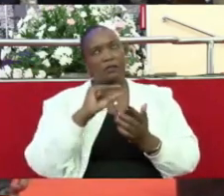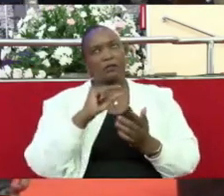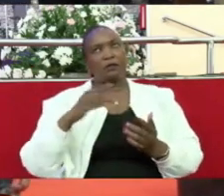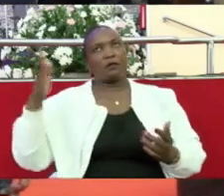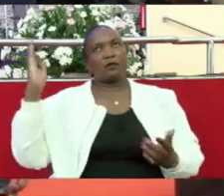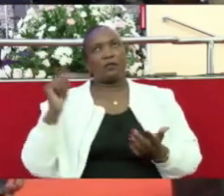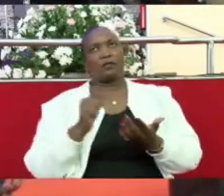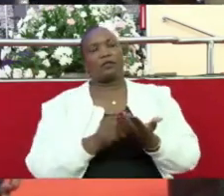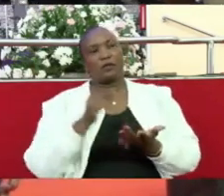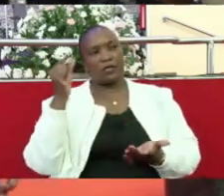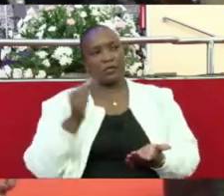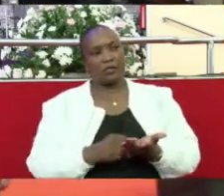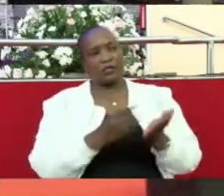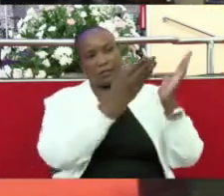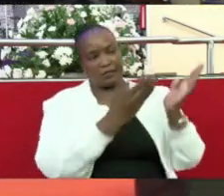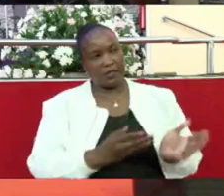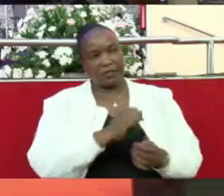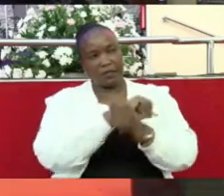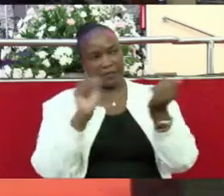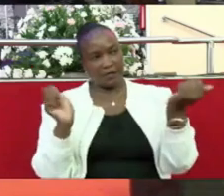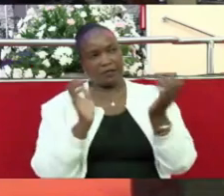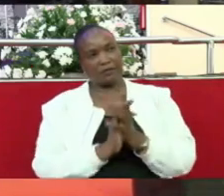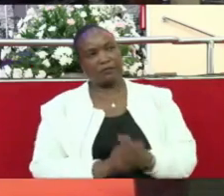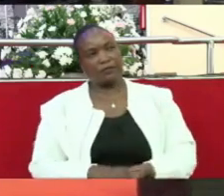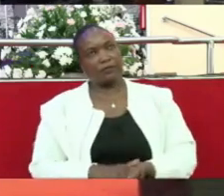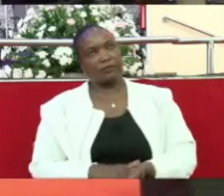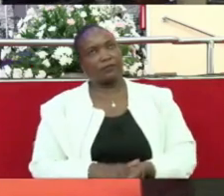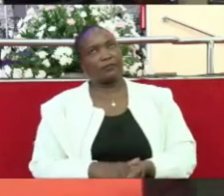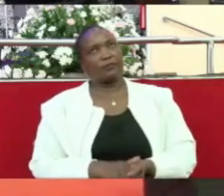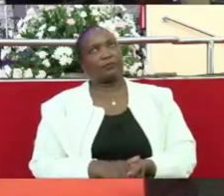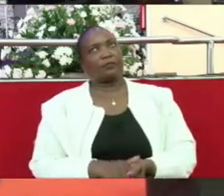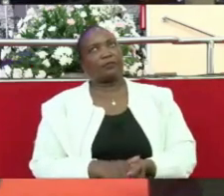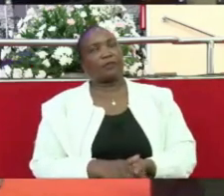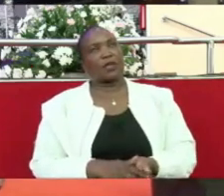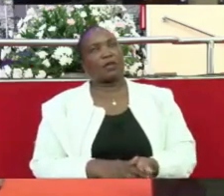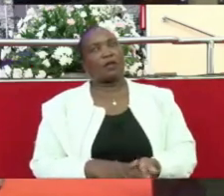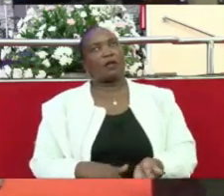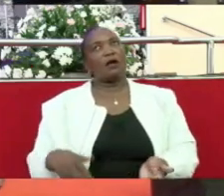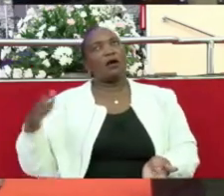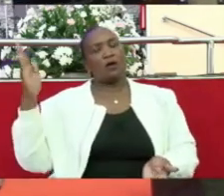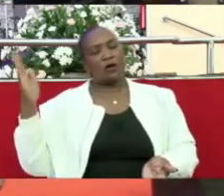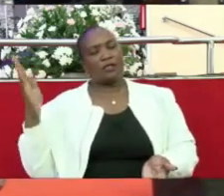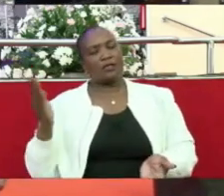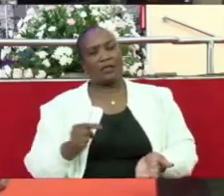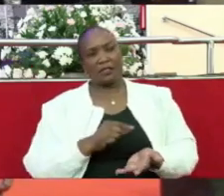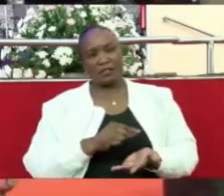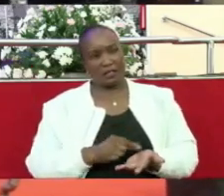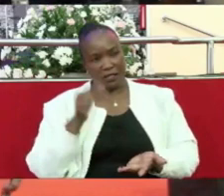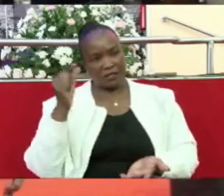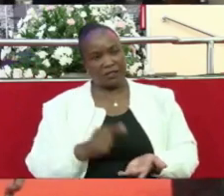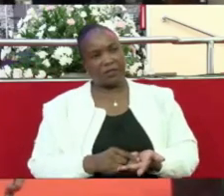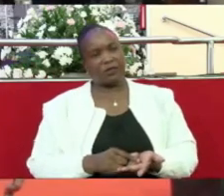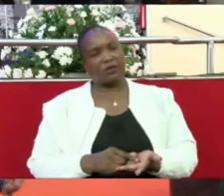And if God has given us grace, it says we have become children of God. Not